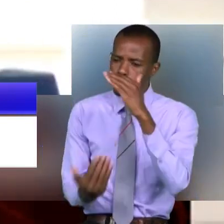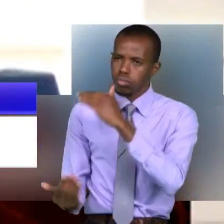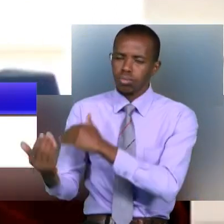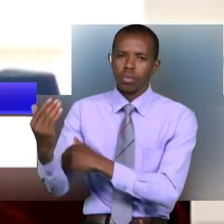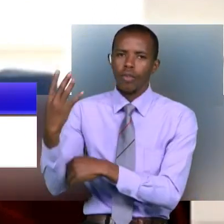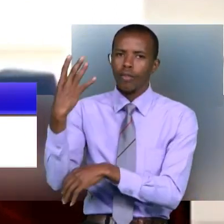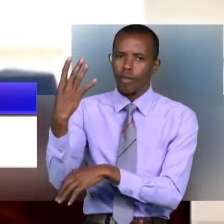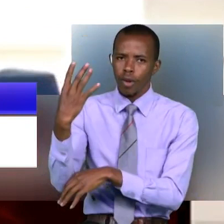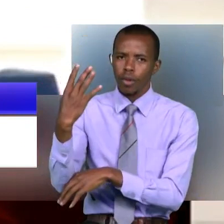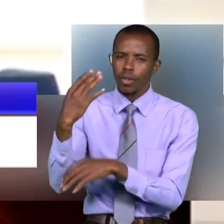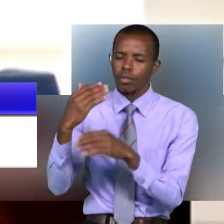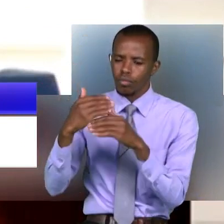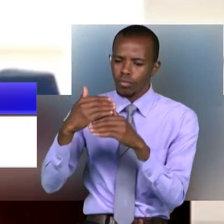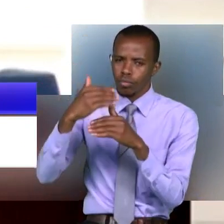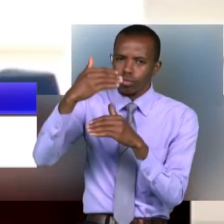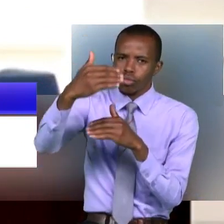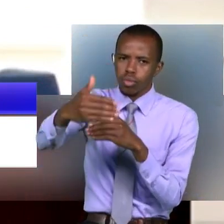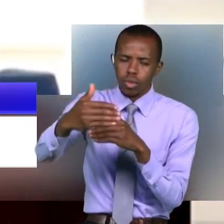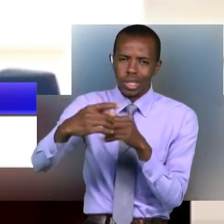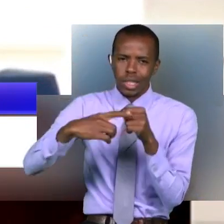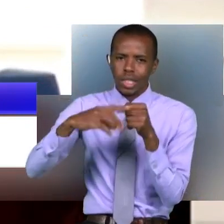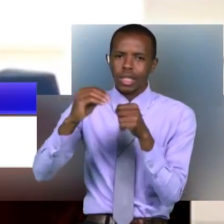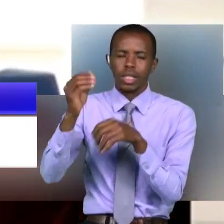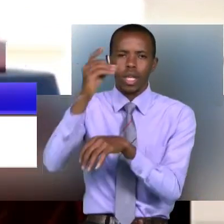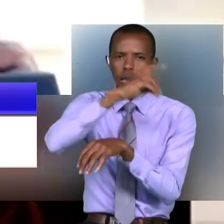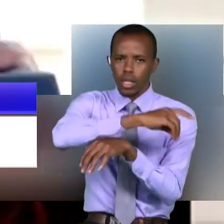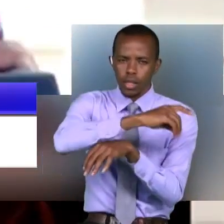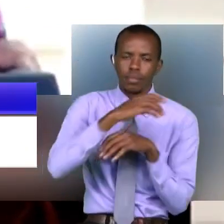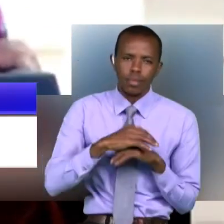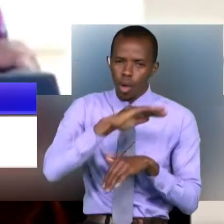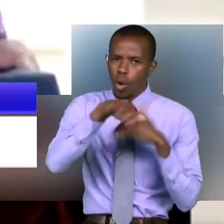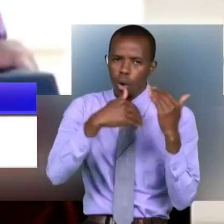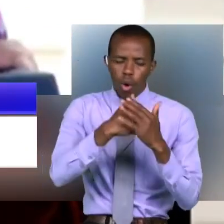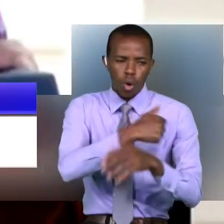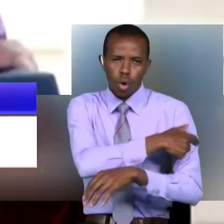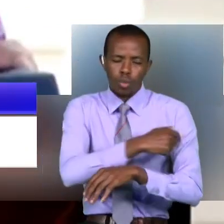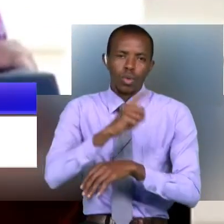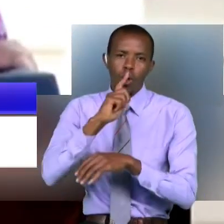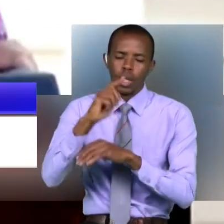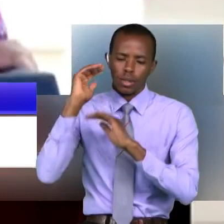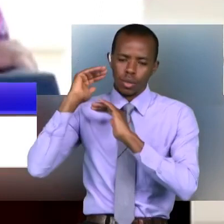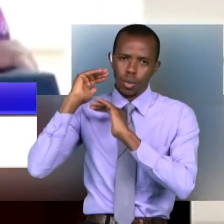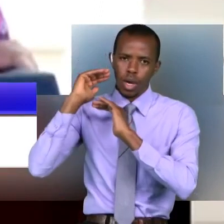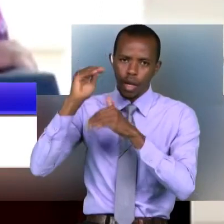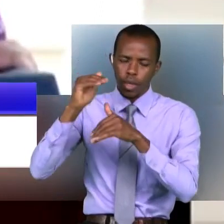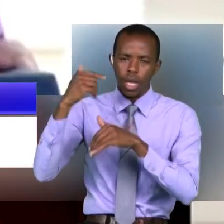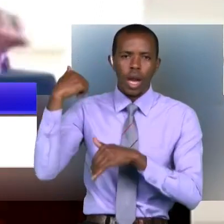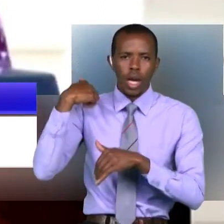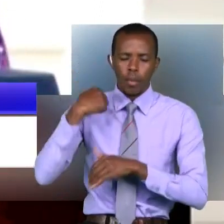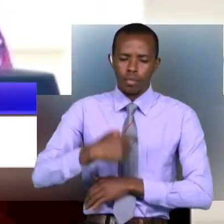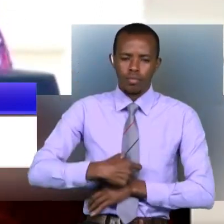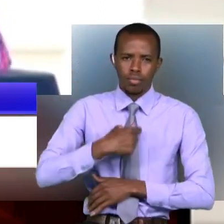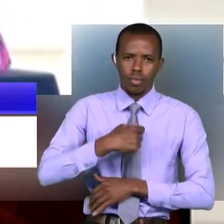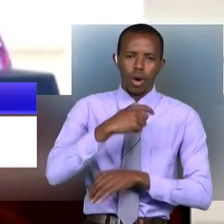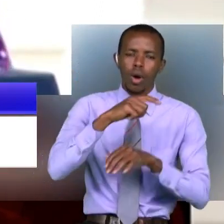a.m. for a further containment period of 60 days. That all hospitals are directed to limit the number of visitors